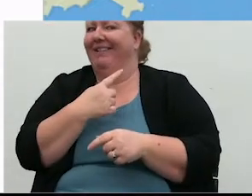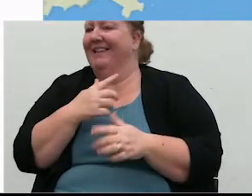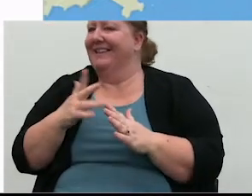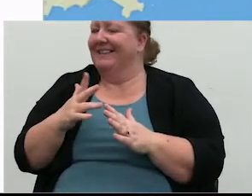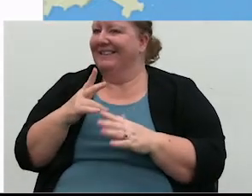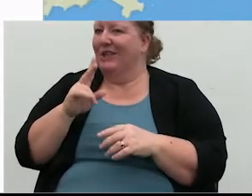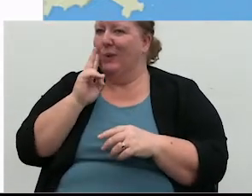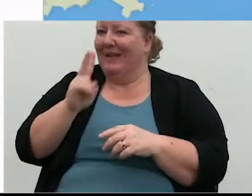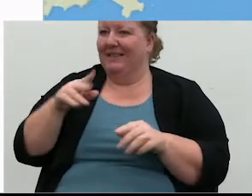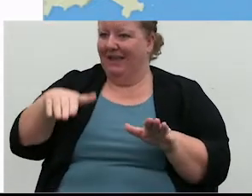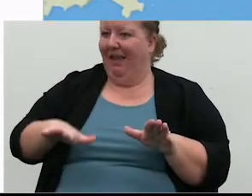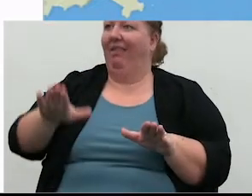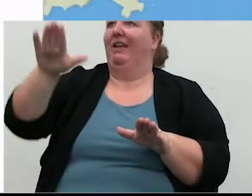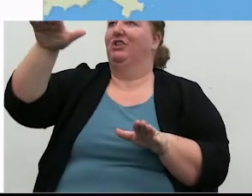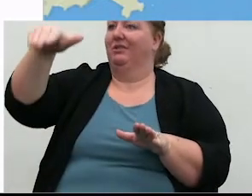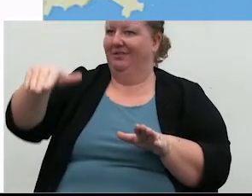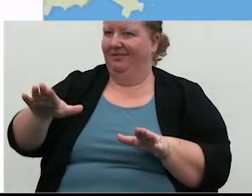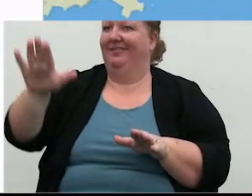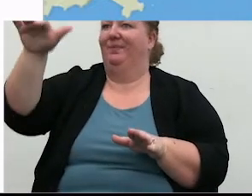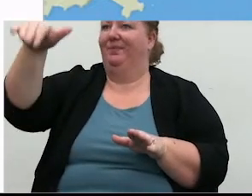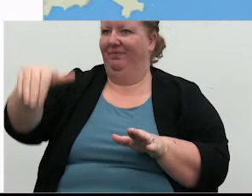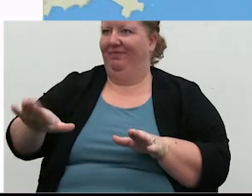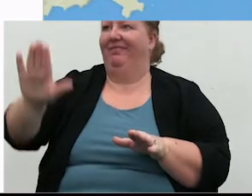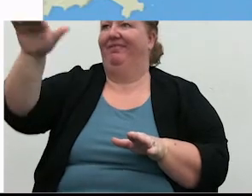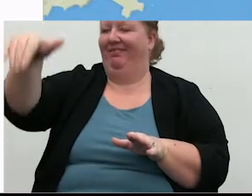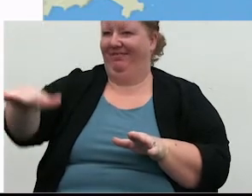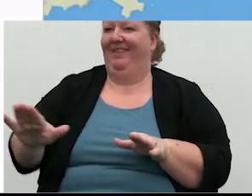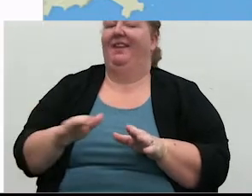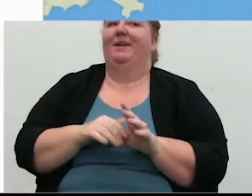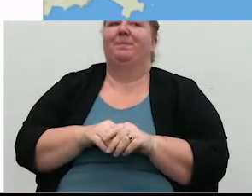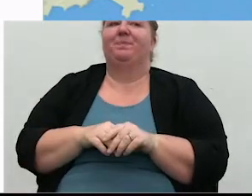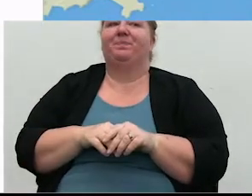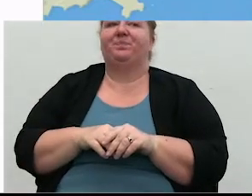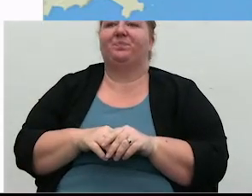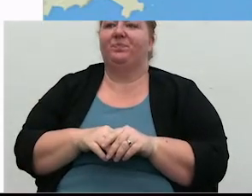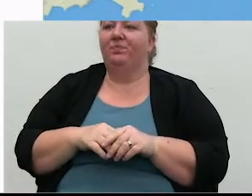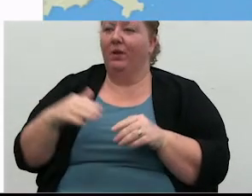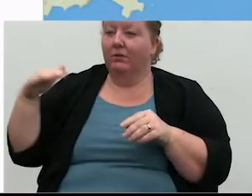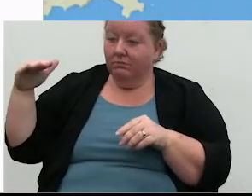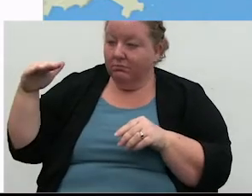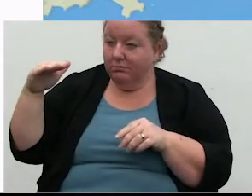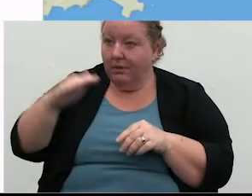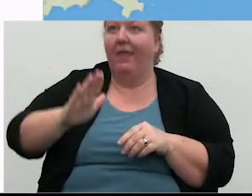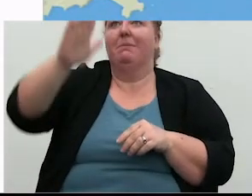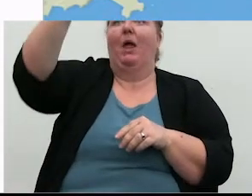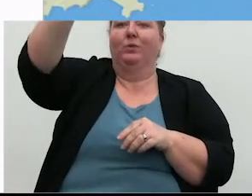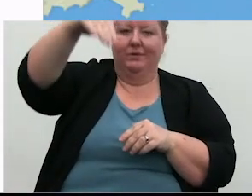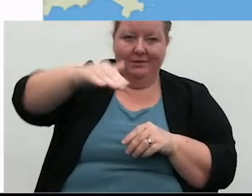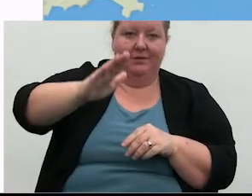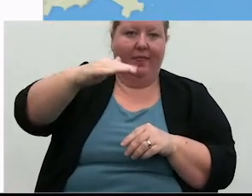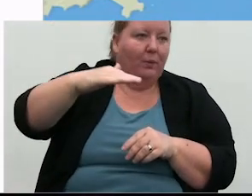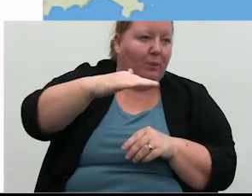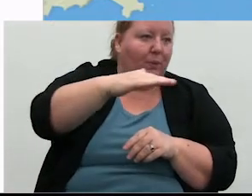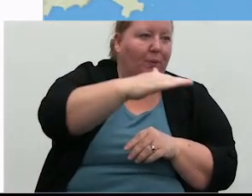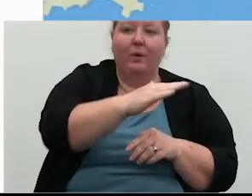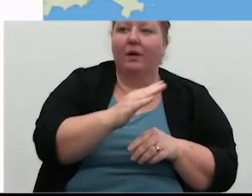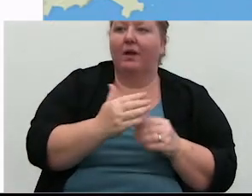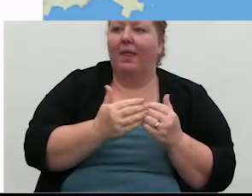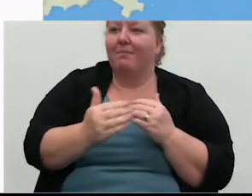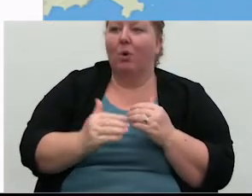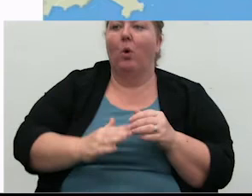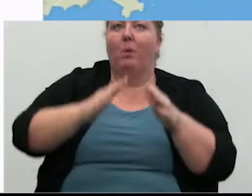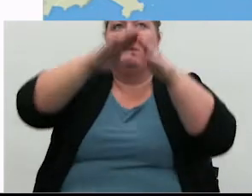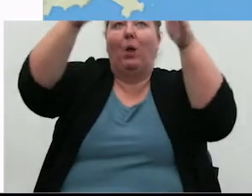shows you elevation, it shows you how up and down hill you are. So you can see it's flat, and then mountains, and then flat again, and more mountains